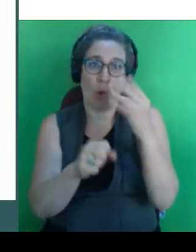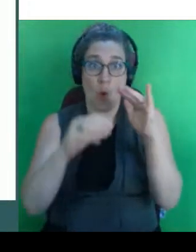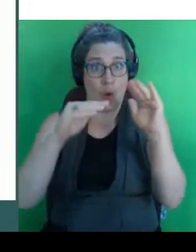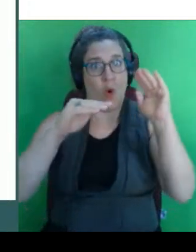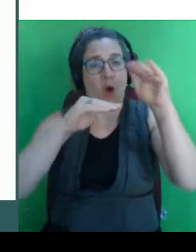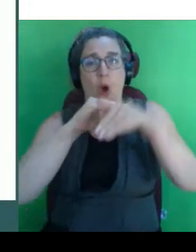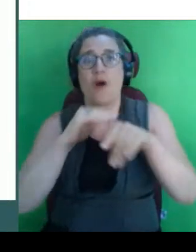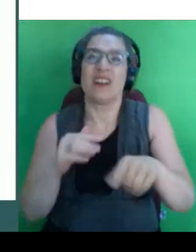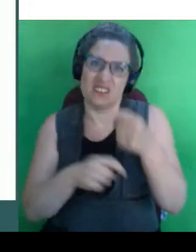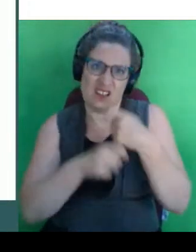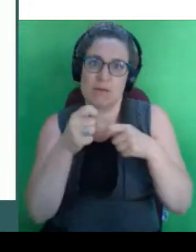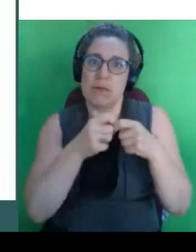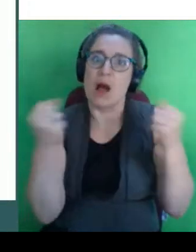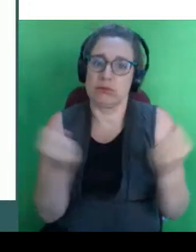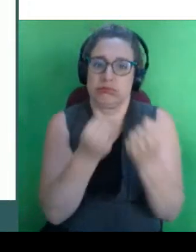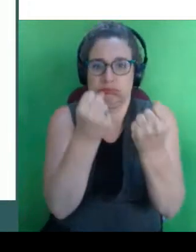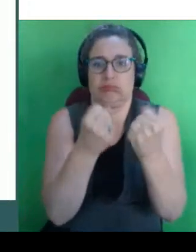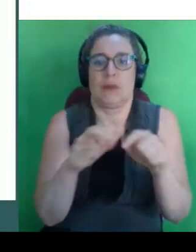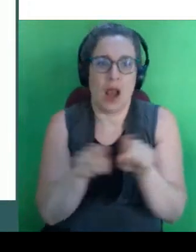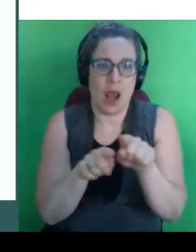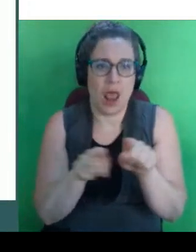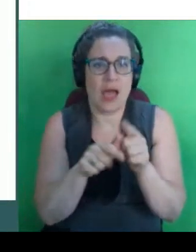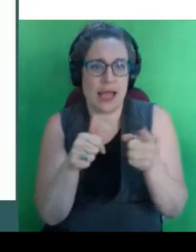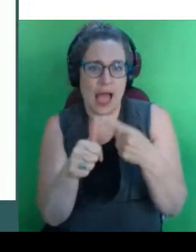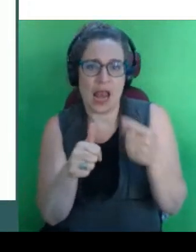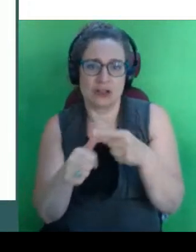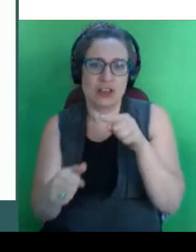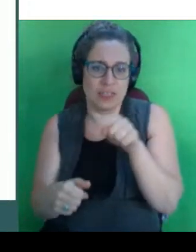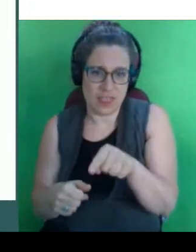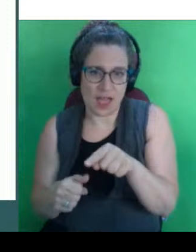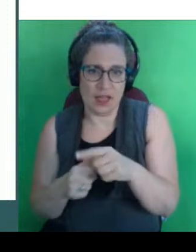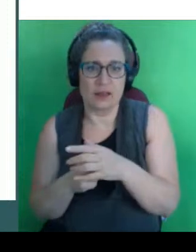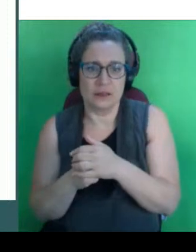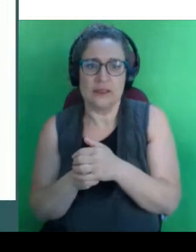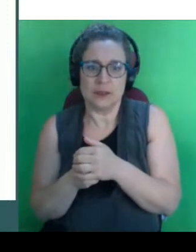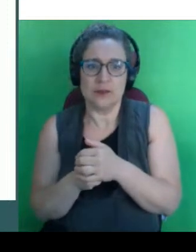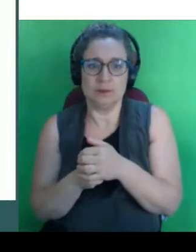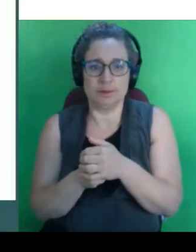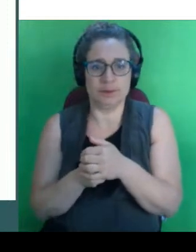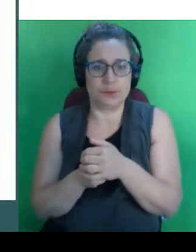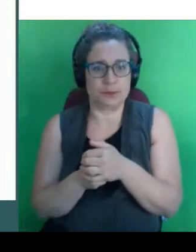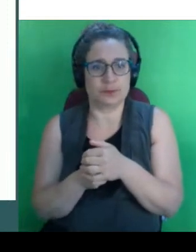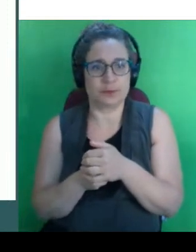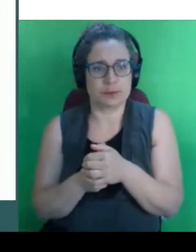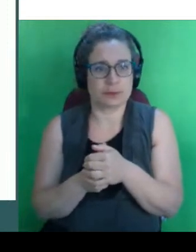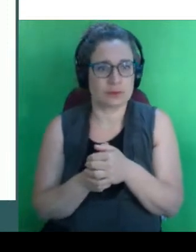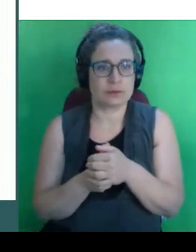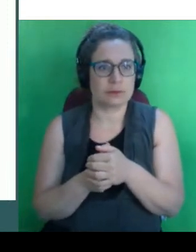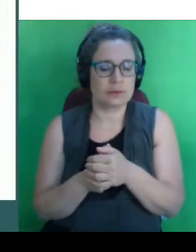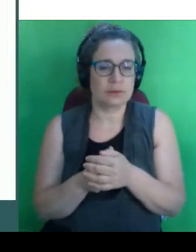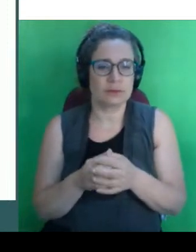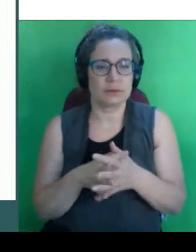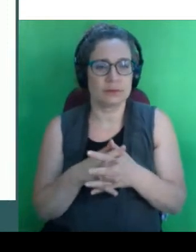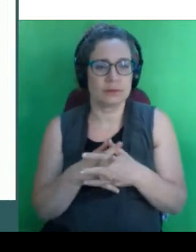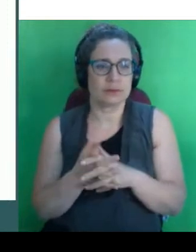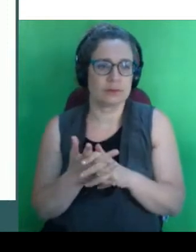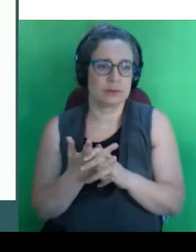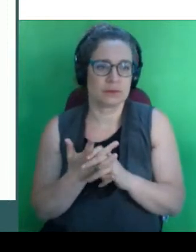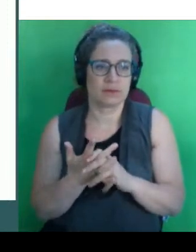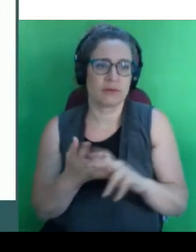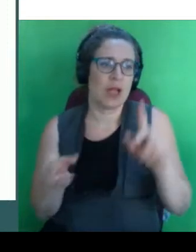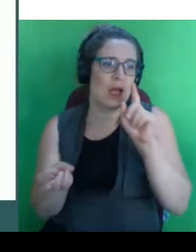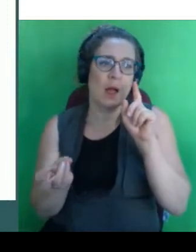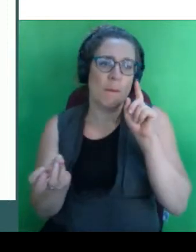there, with a few exceptions, as I'm afraid there always are. But and less than 0.1 and grade